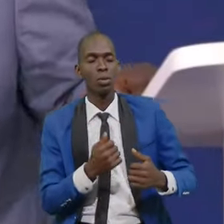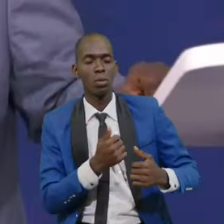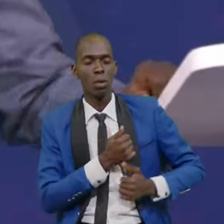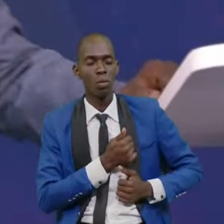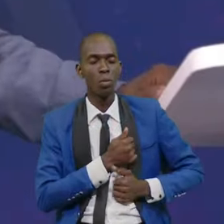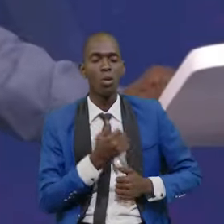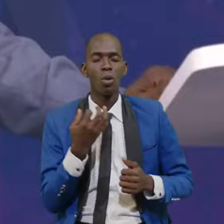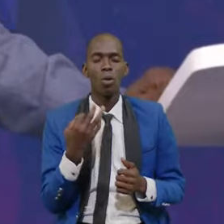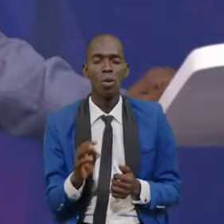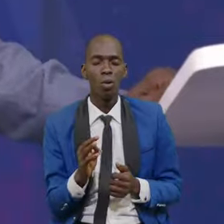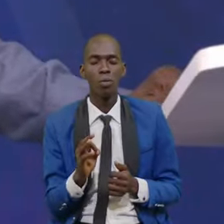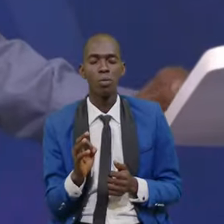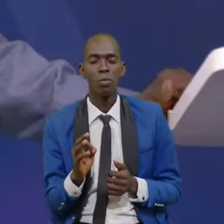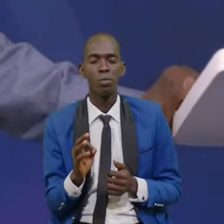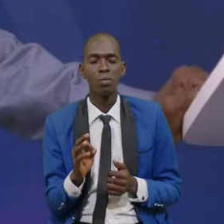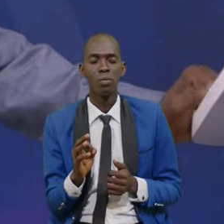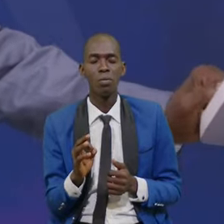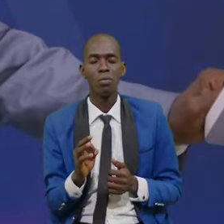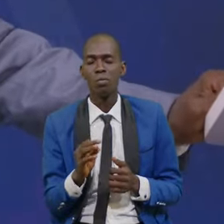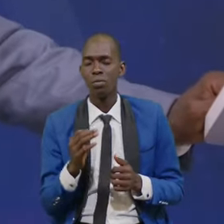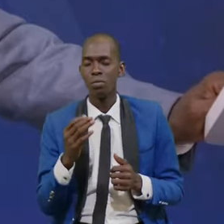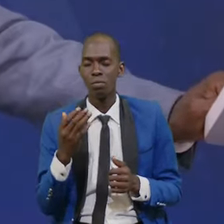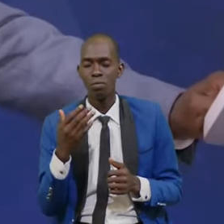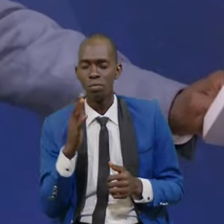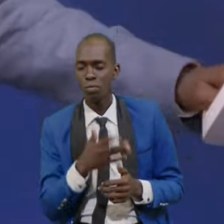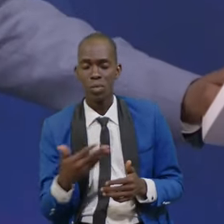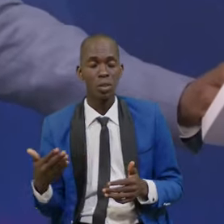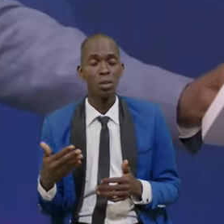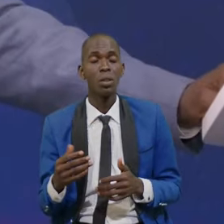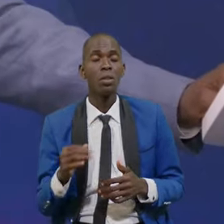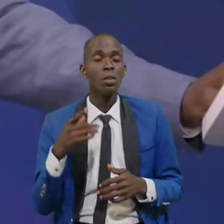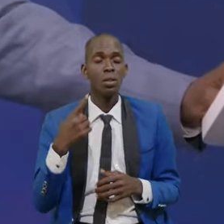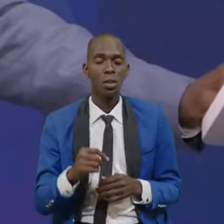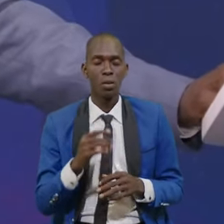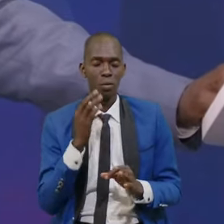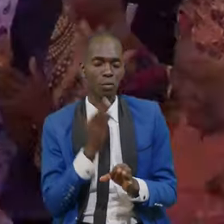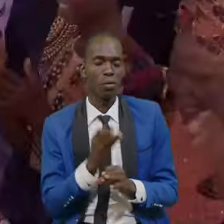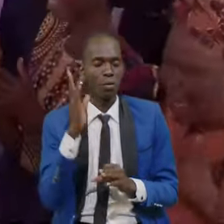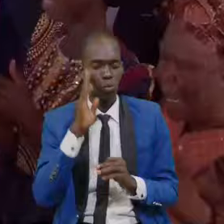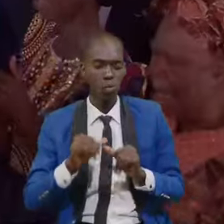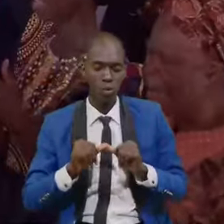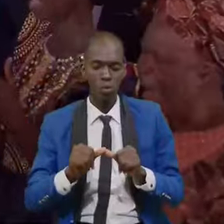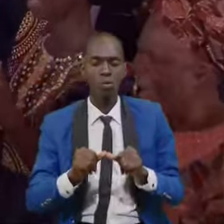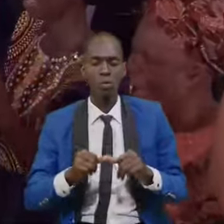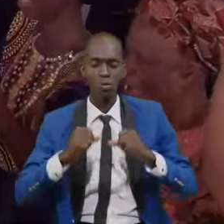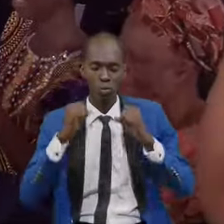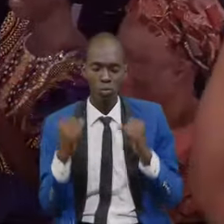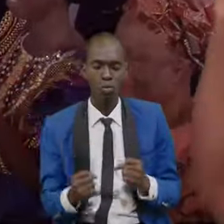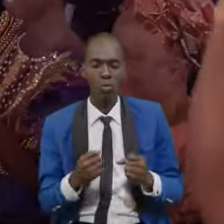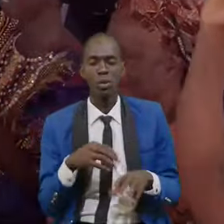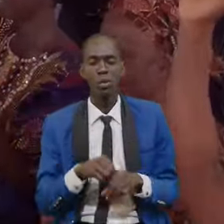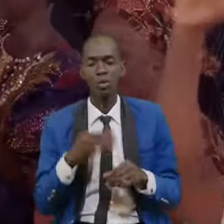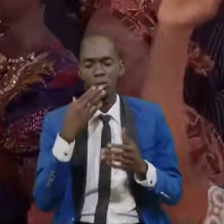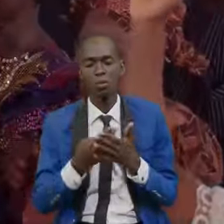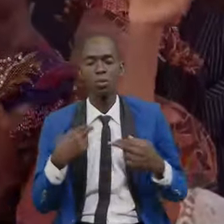the house of faith will remain strong and healthy. Amen. And I